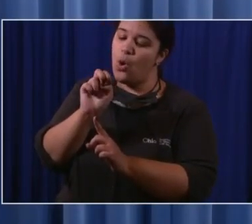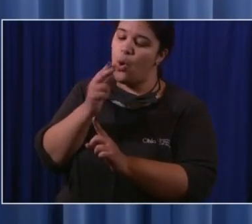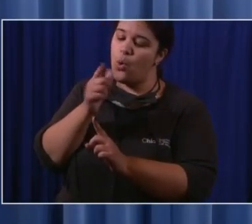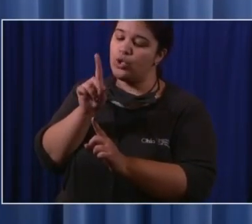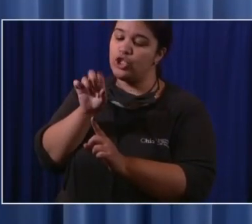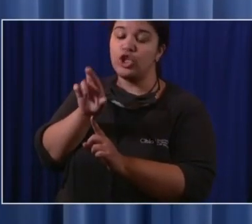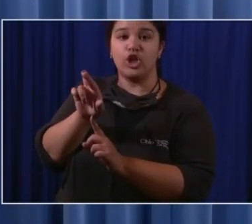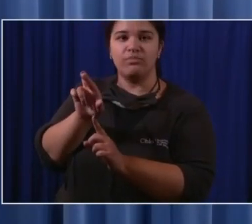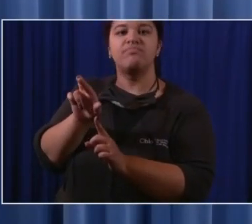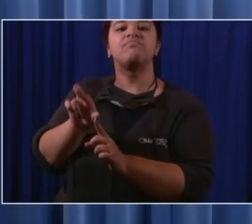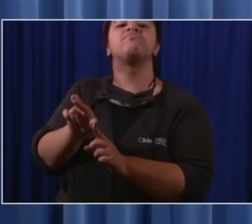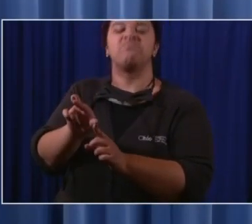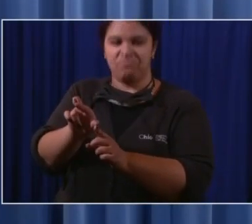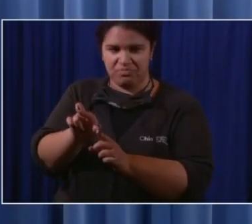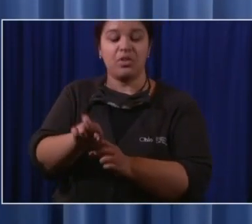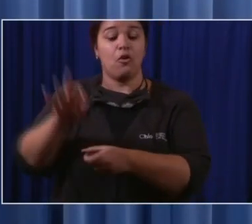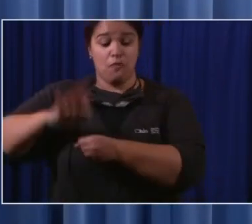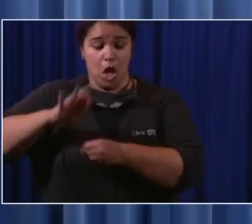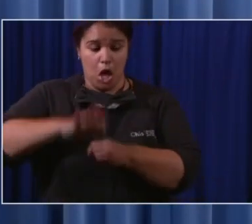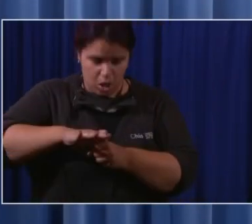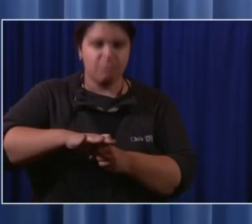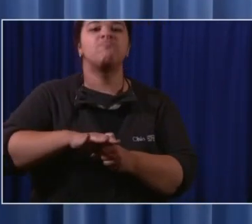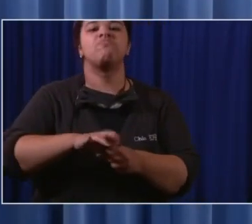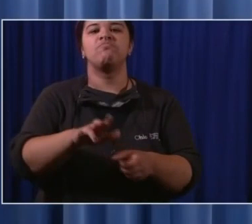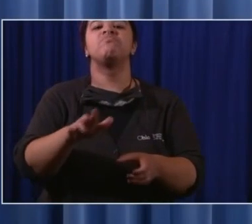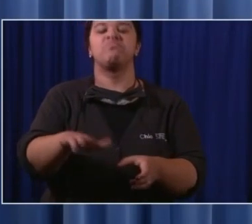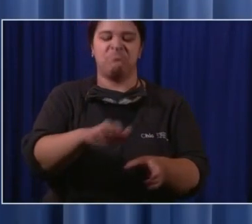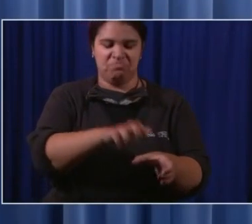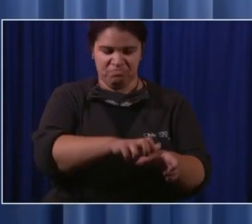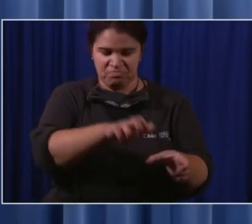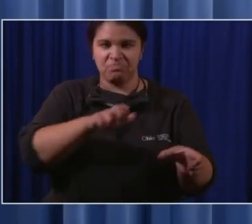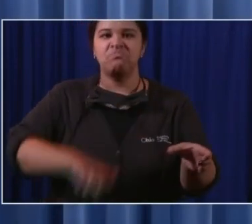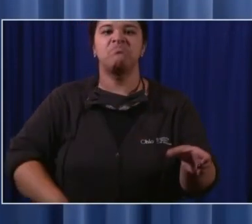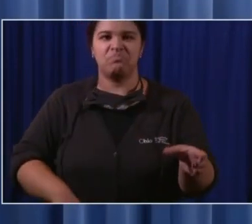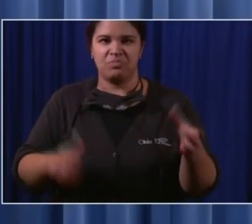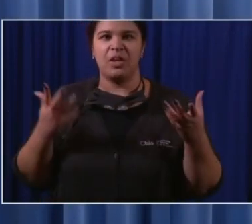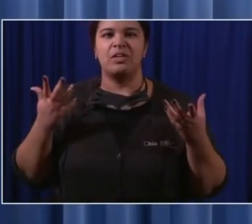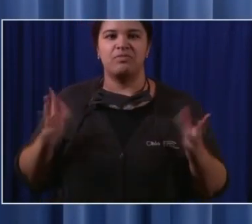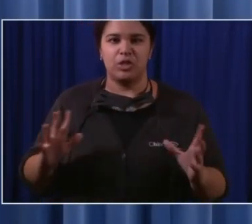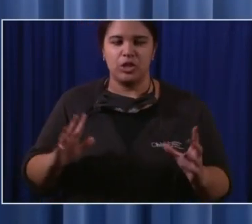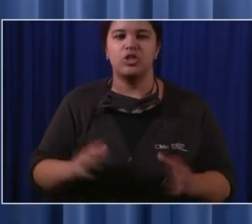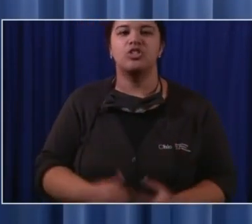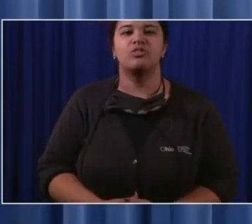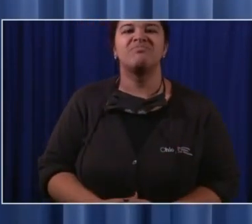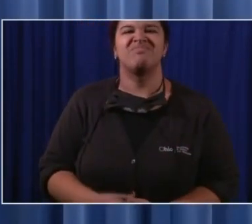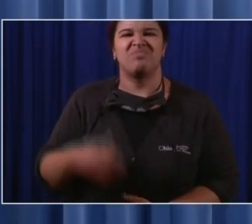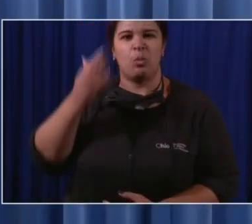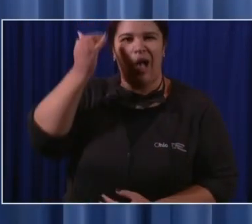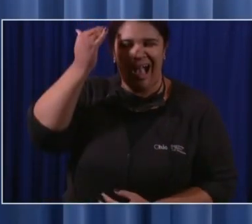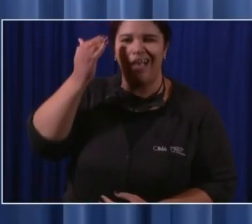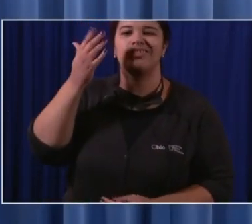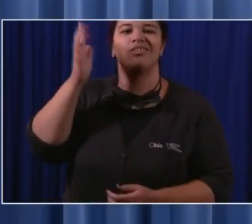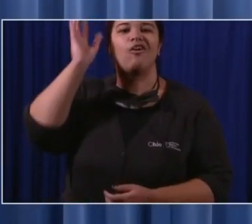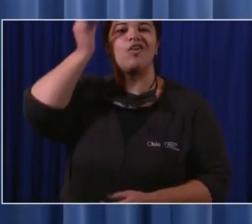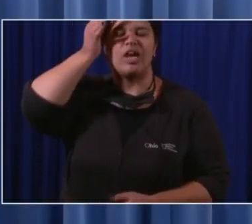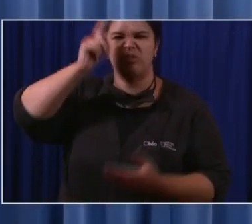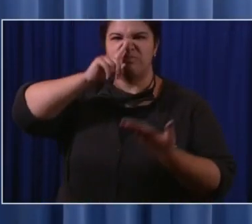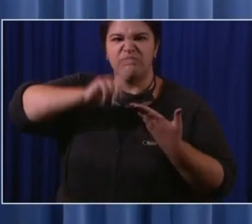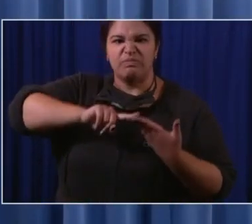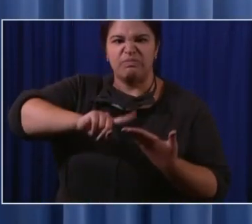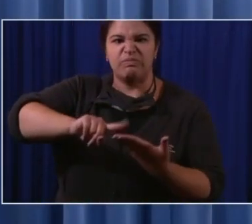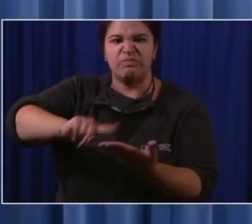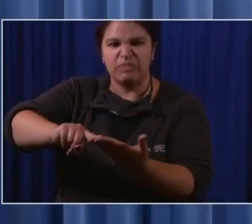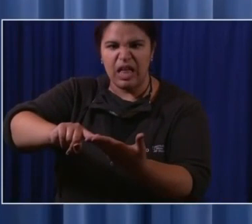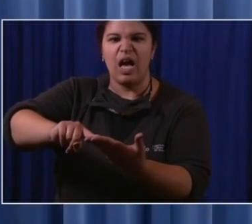million bribery scheme involving dark money from the utility company that got the giant bailout. When and how should